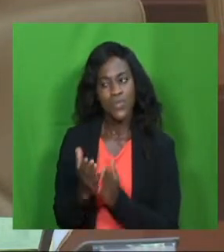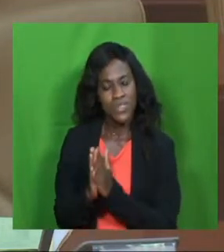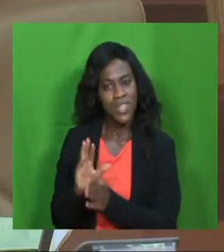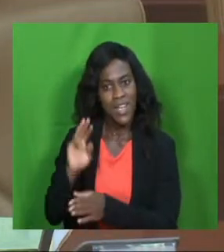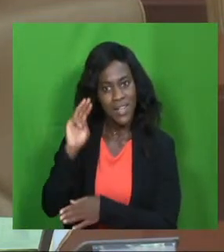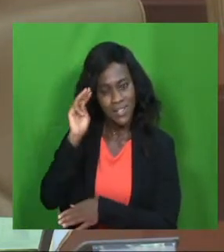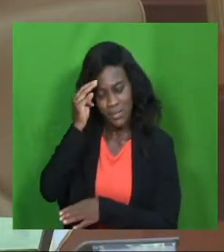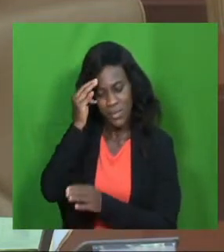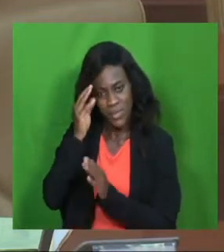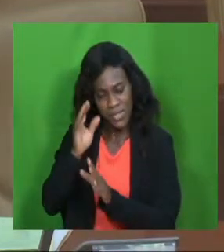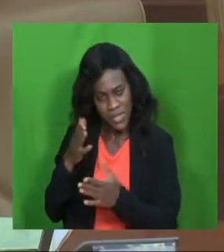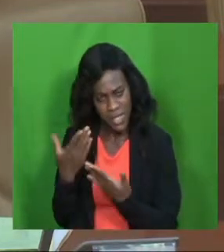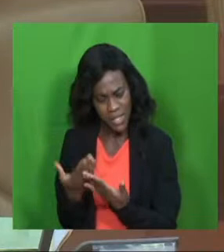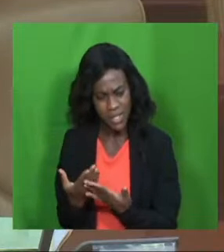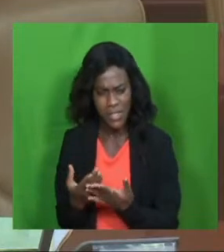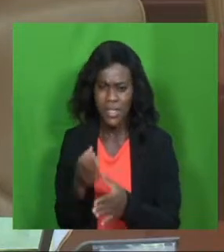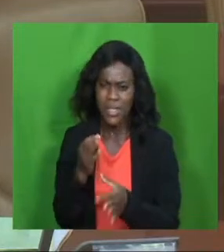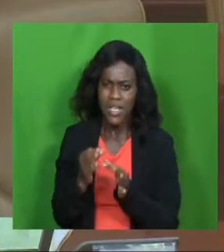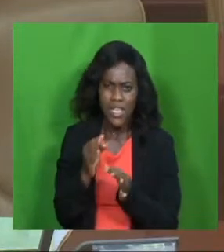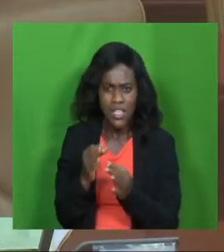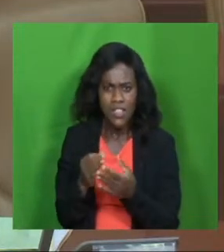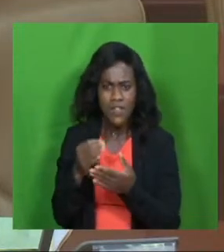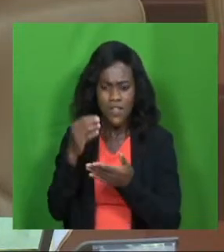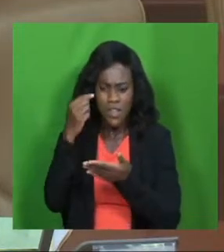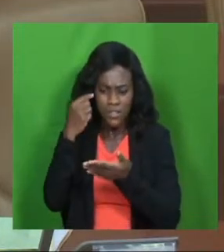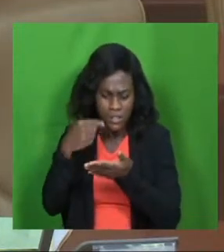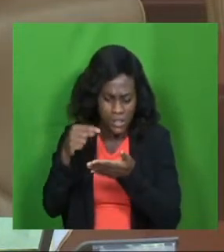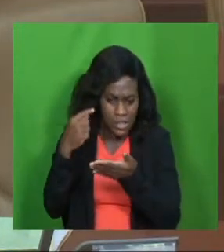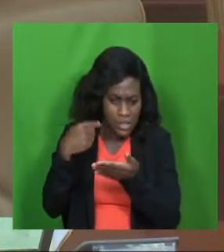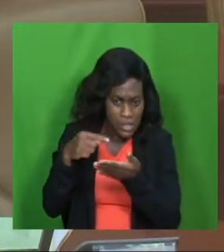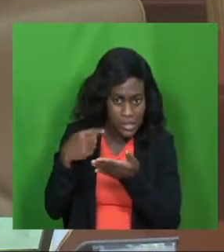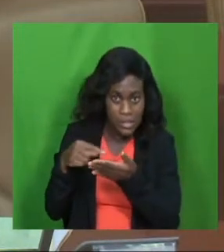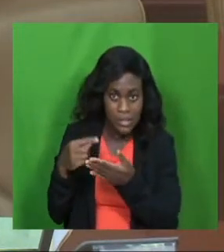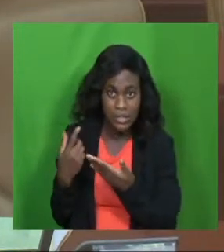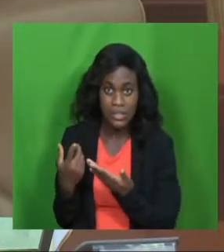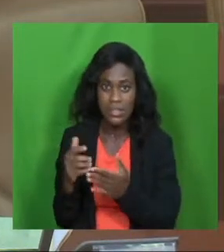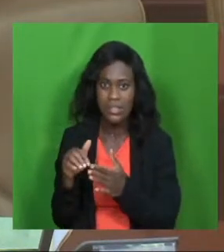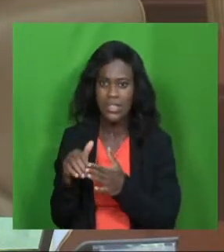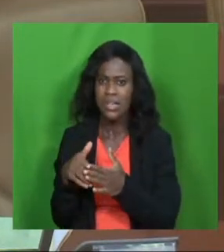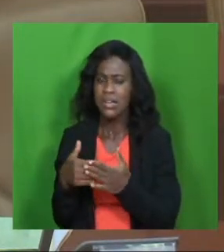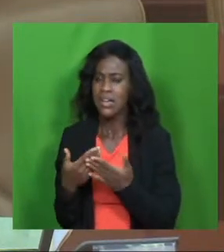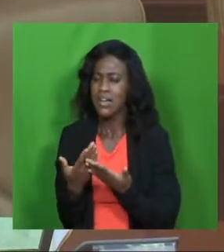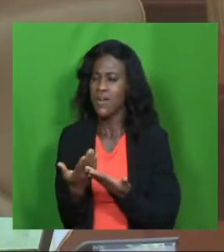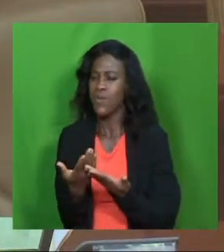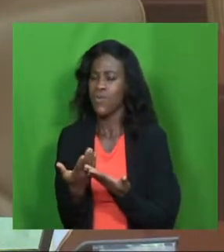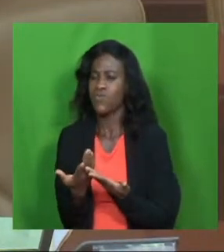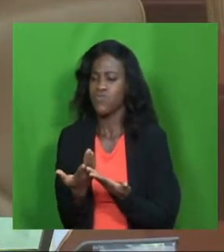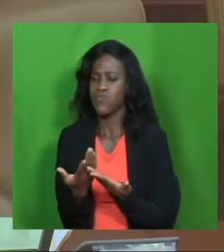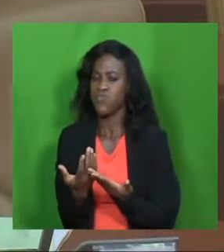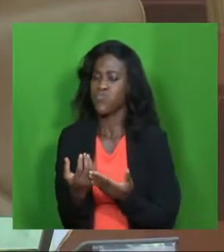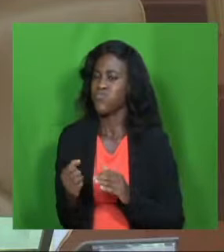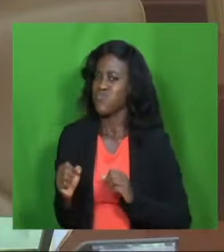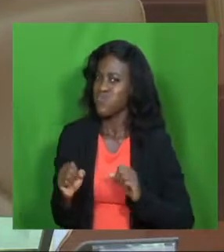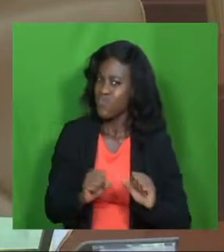has done in relation to how best AstroTurfs can